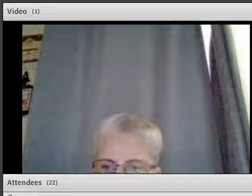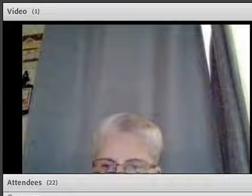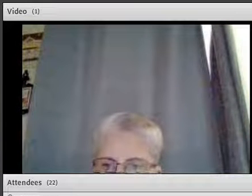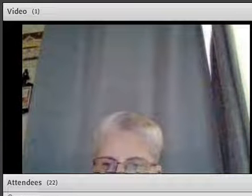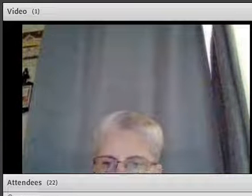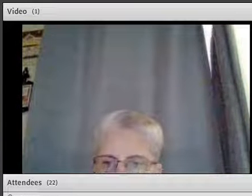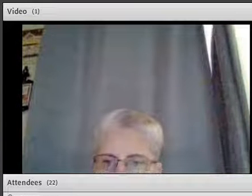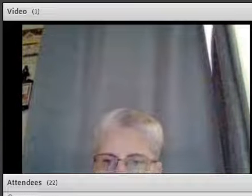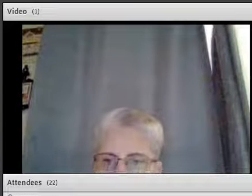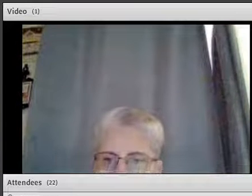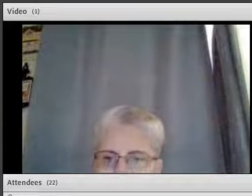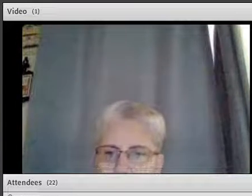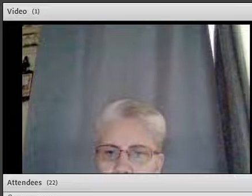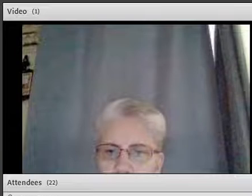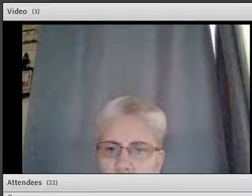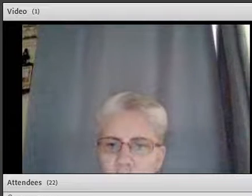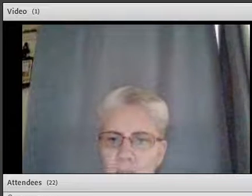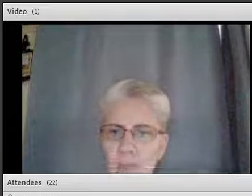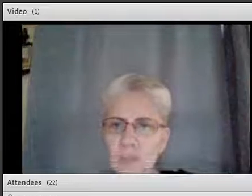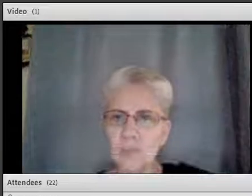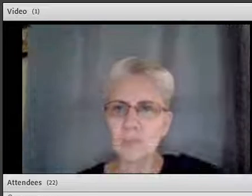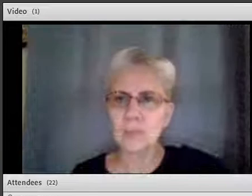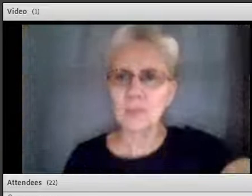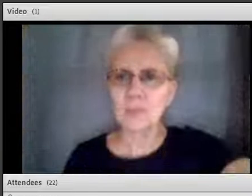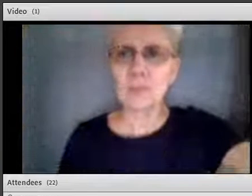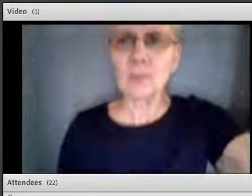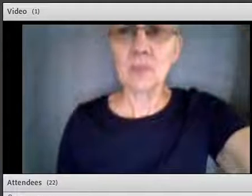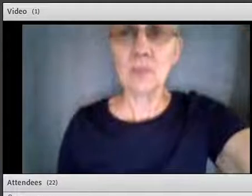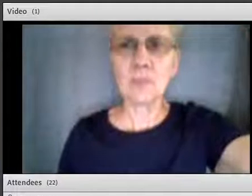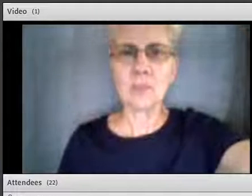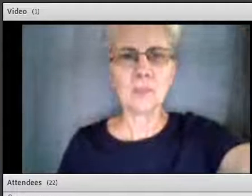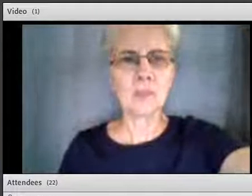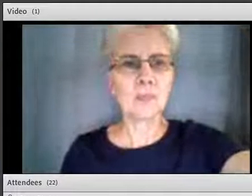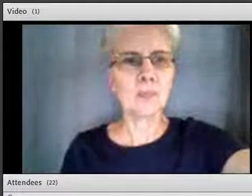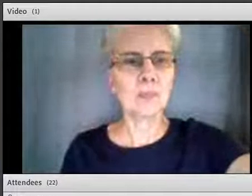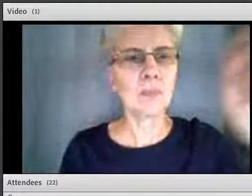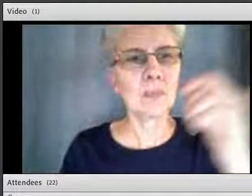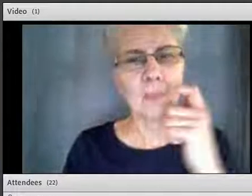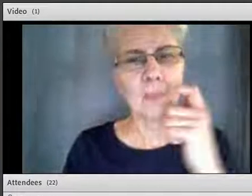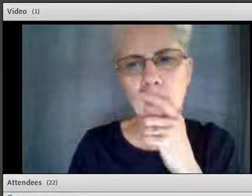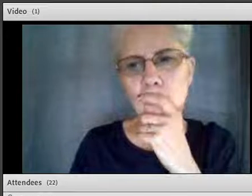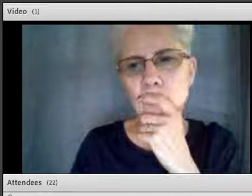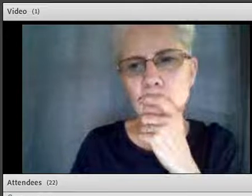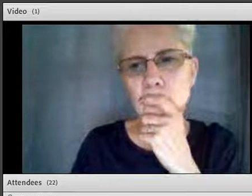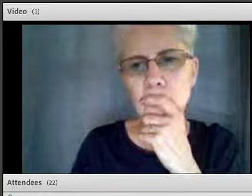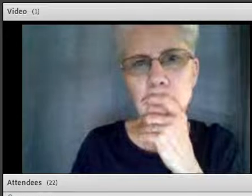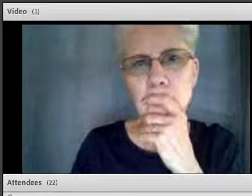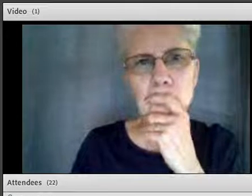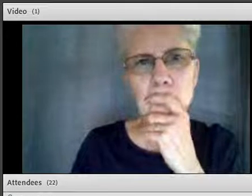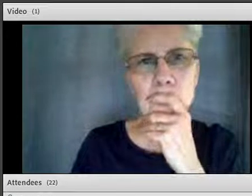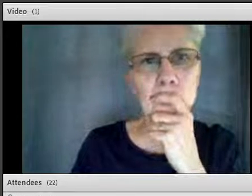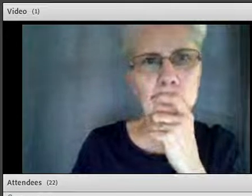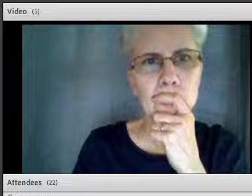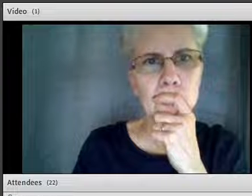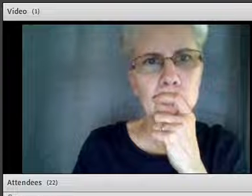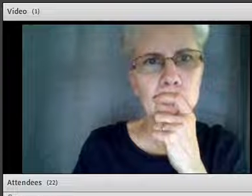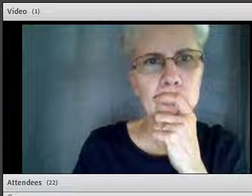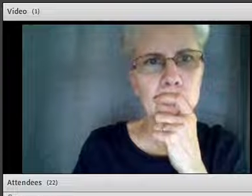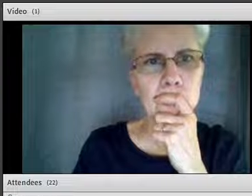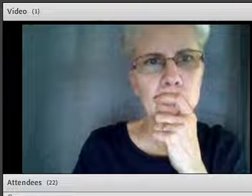with you. And if you want them to come back to your site more, you're going to want to have more stuff on there. You might want to look at gamification or some